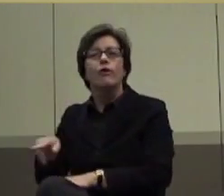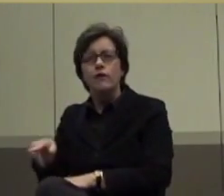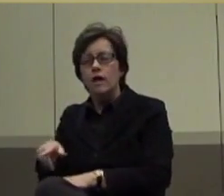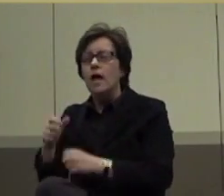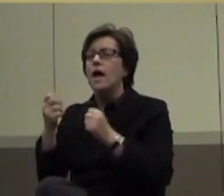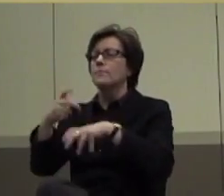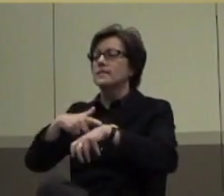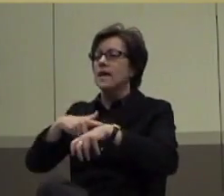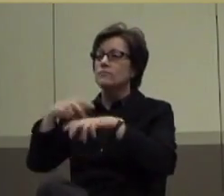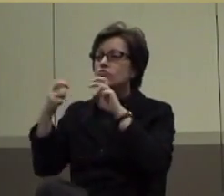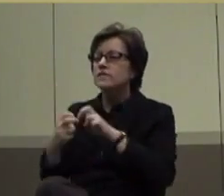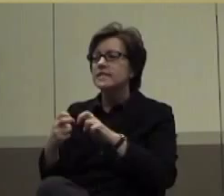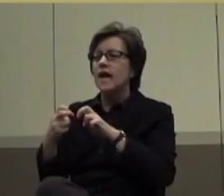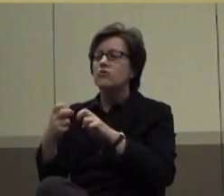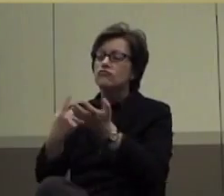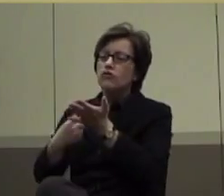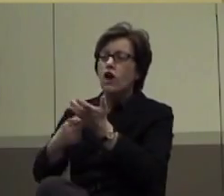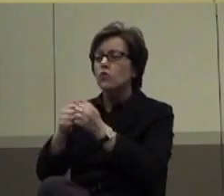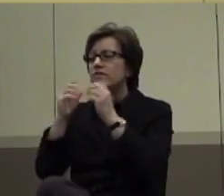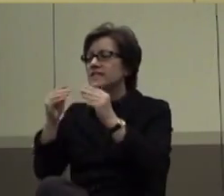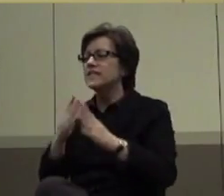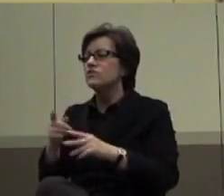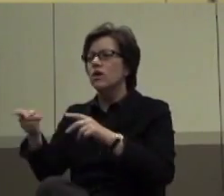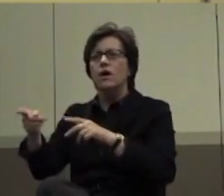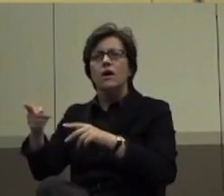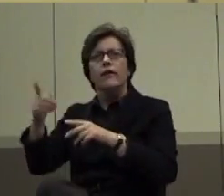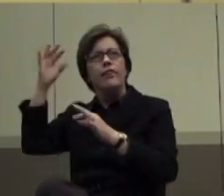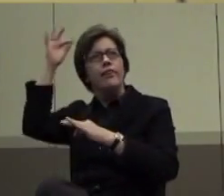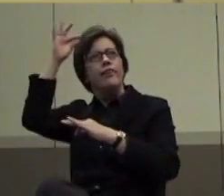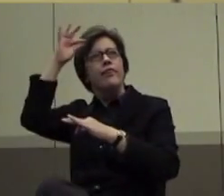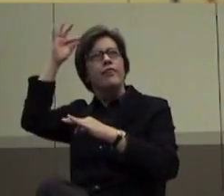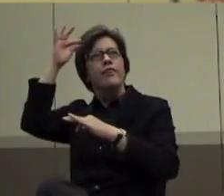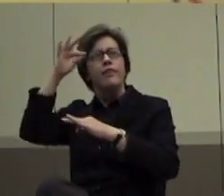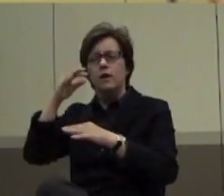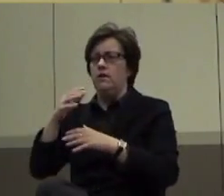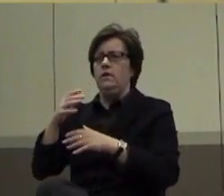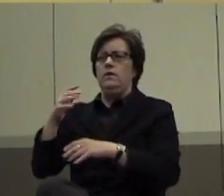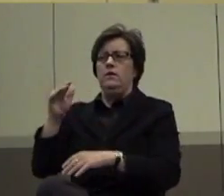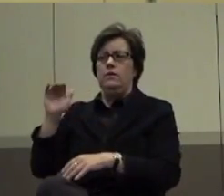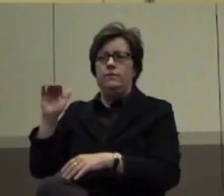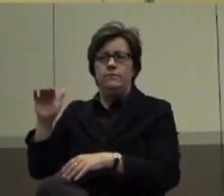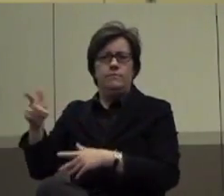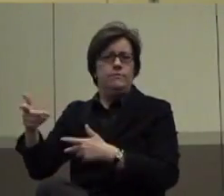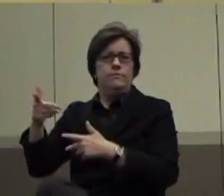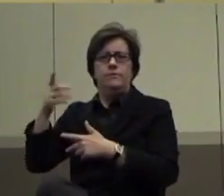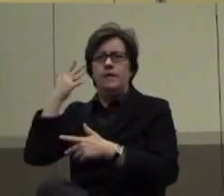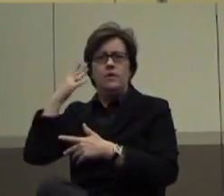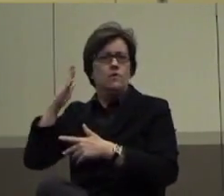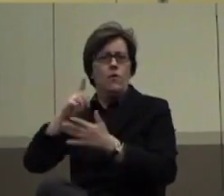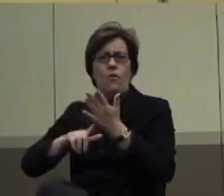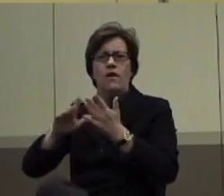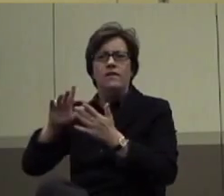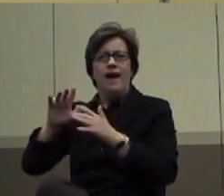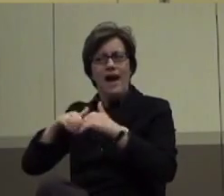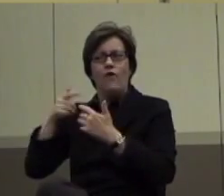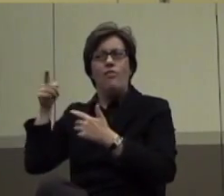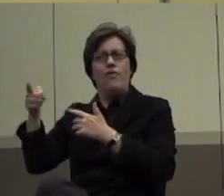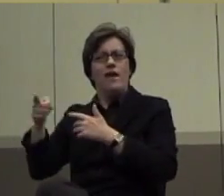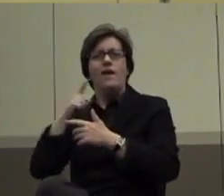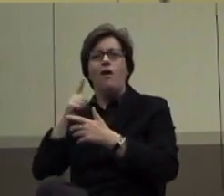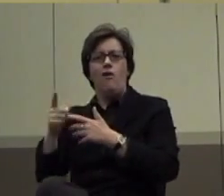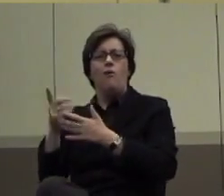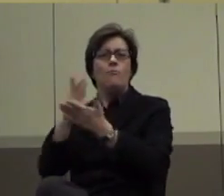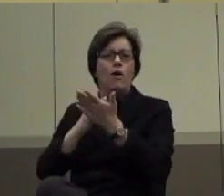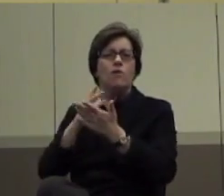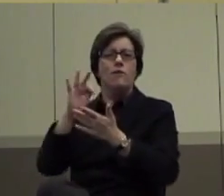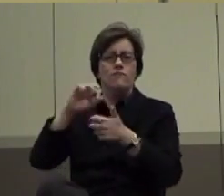there's tons of blind spots. The teacher's not the least bit aware of his or her role in what's going on. All